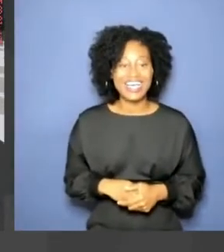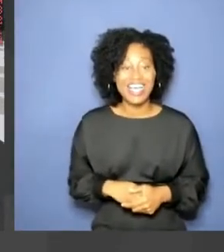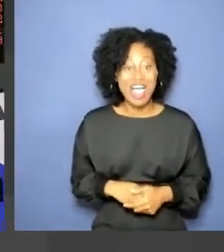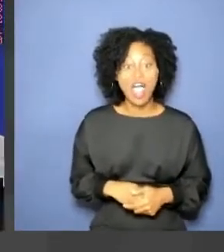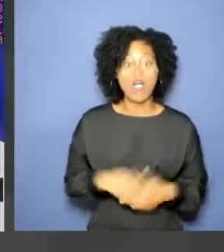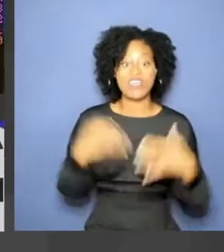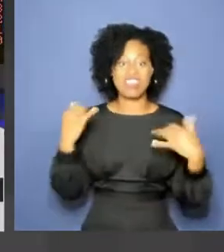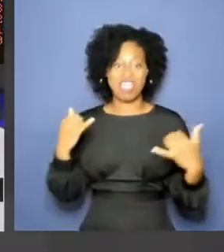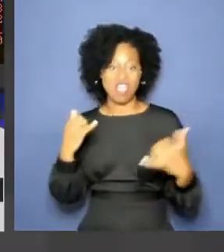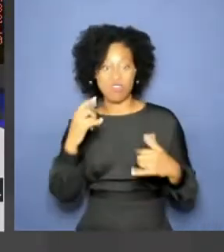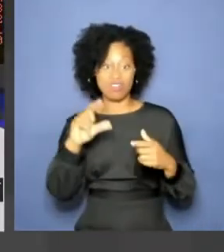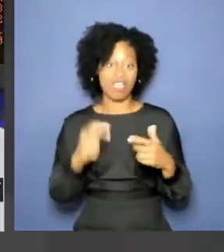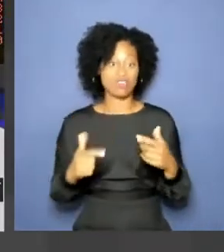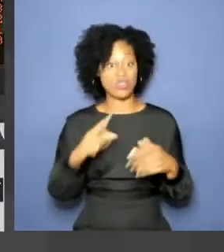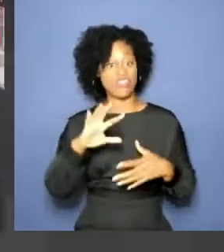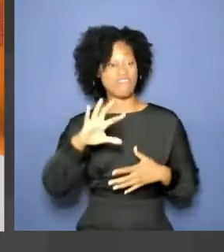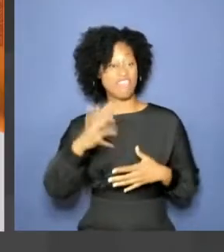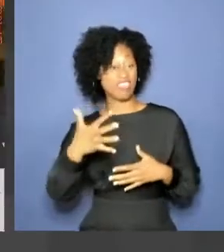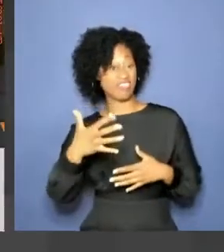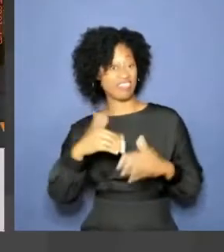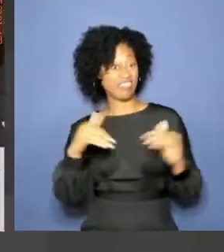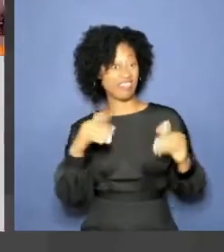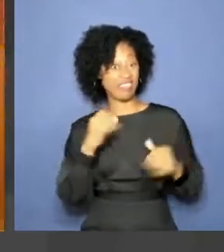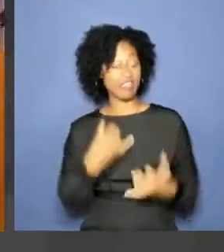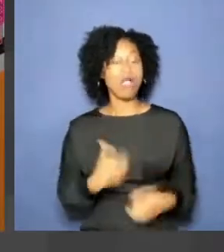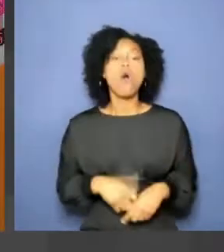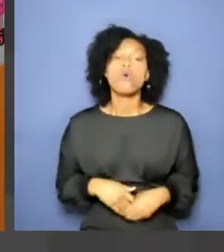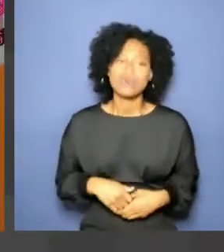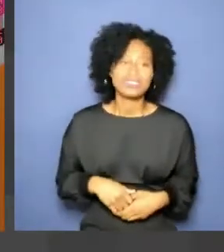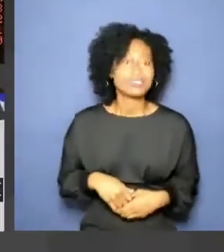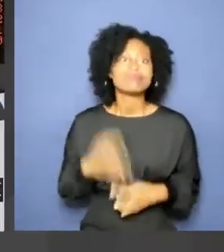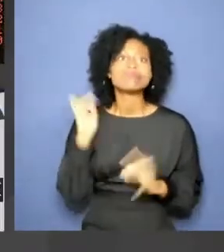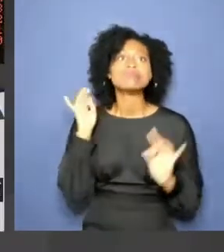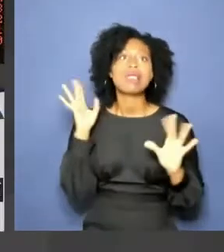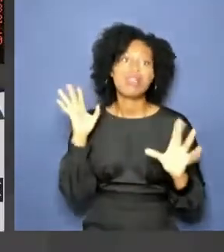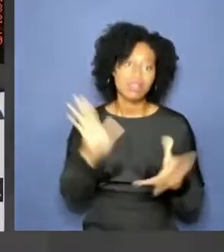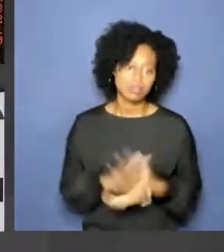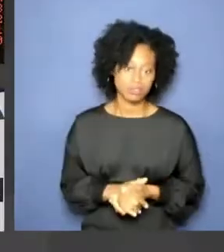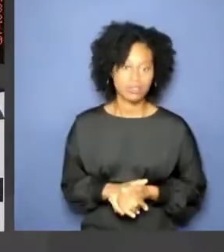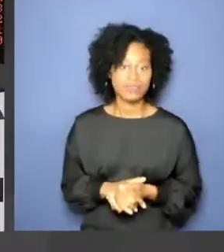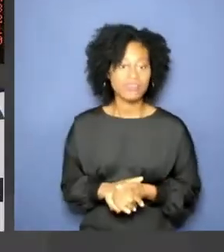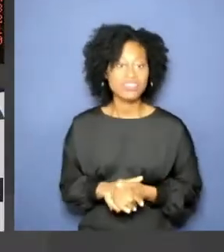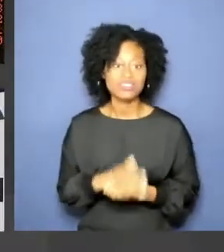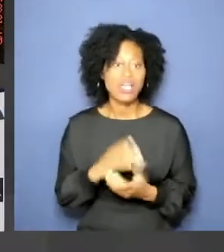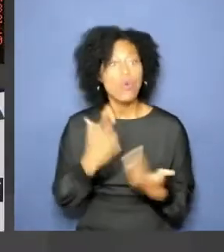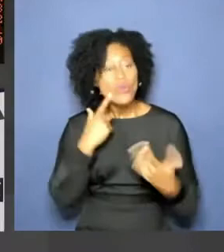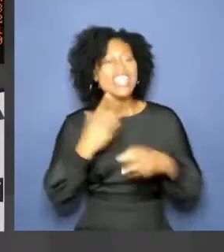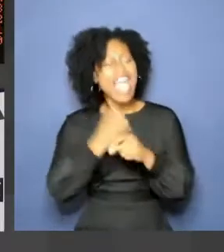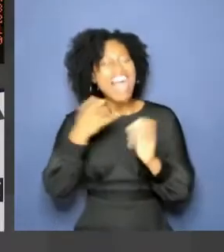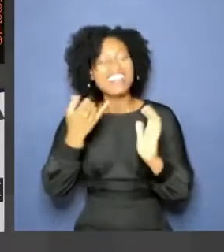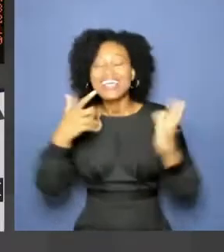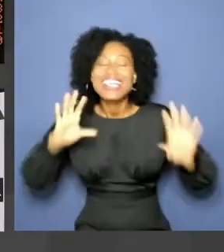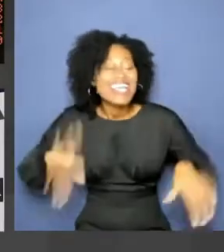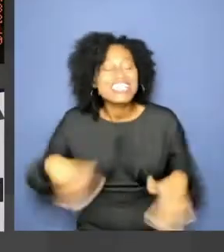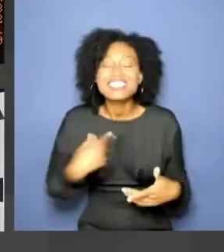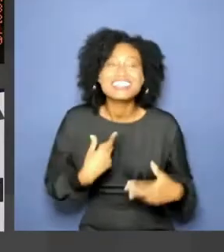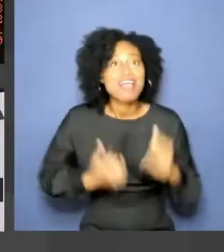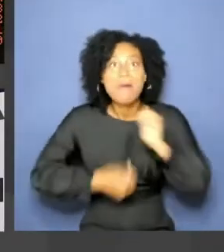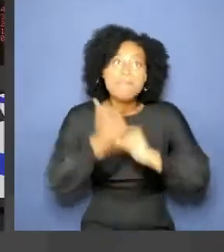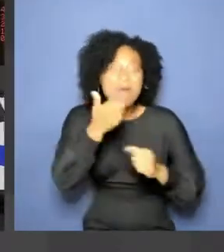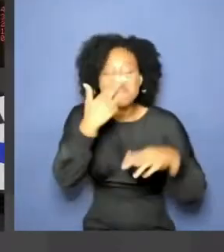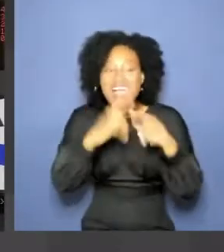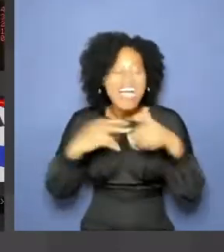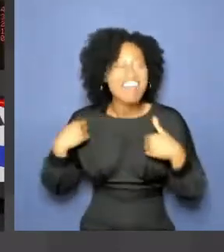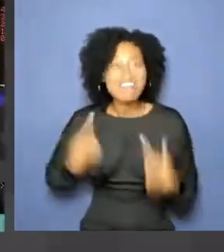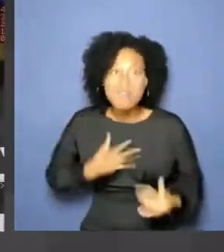5th. This is ridiculous. It's the only way dodgeball should be, shouldn't it? Oh, of course. We got this. This is the most fun I've ever had in my life. Let's go, boys. And